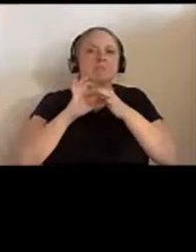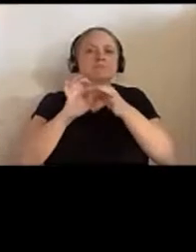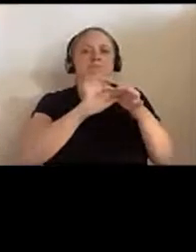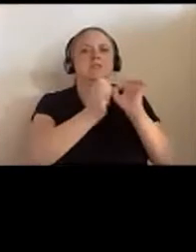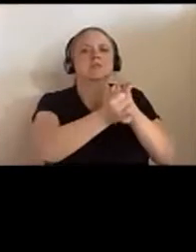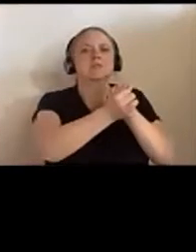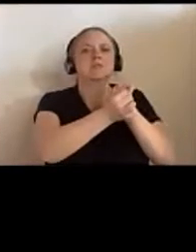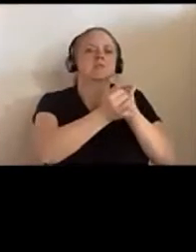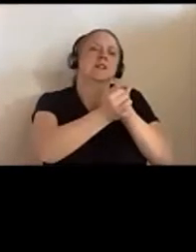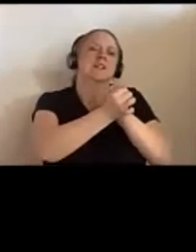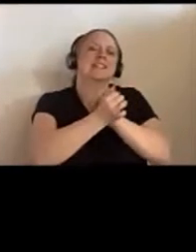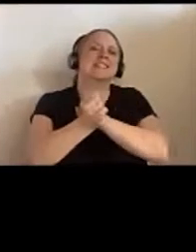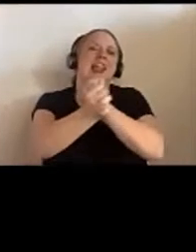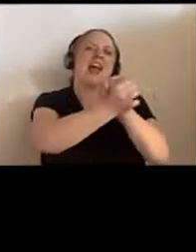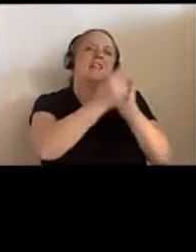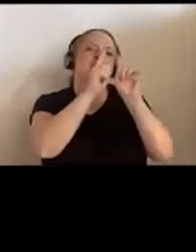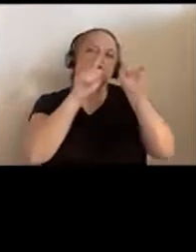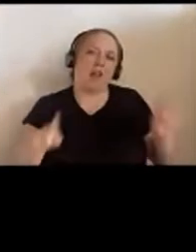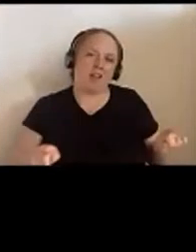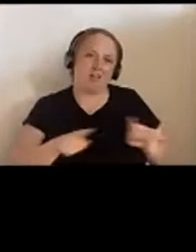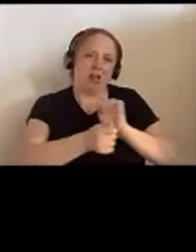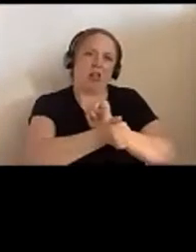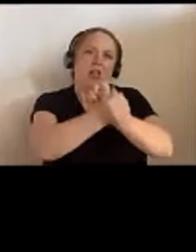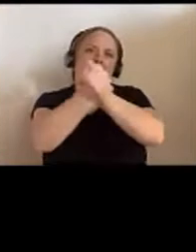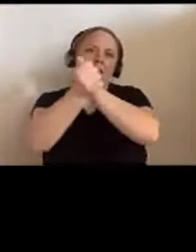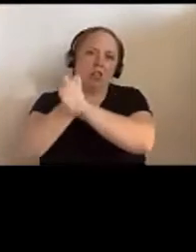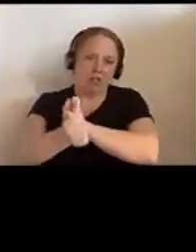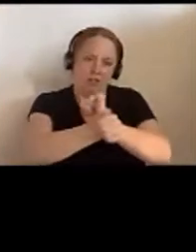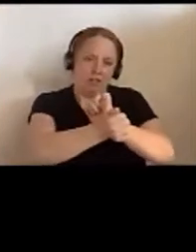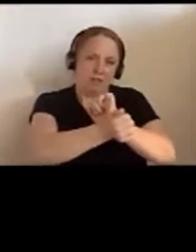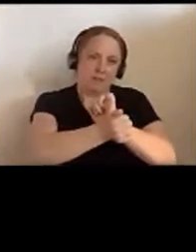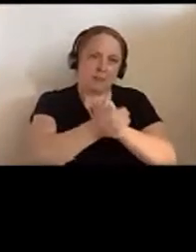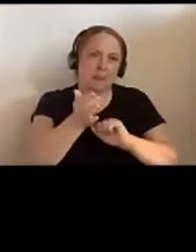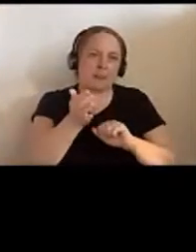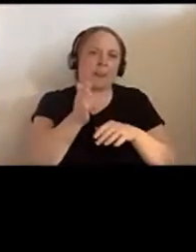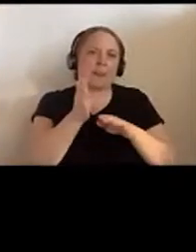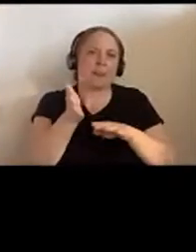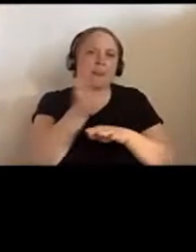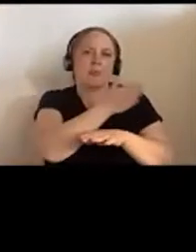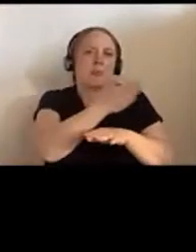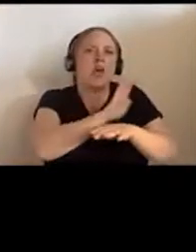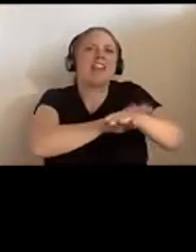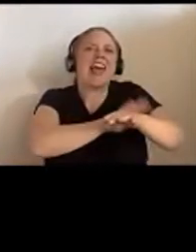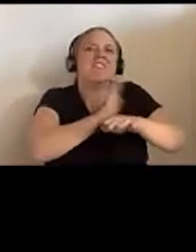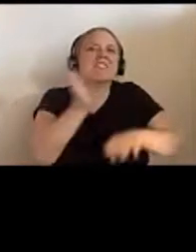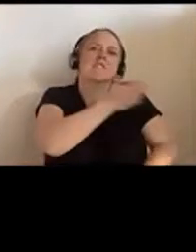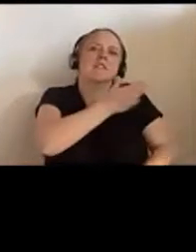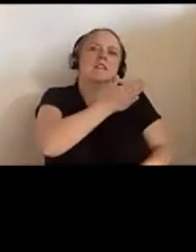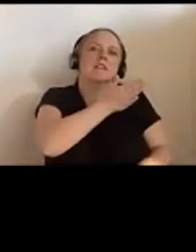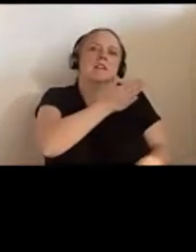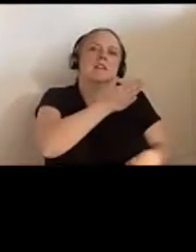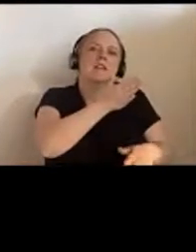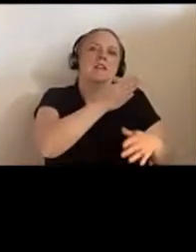So what we can see on screen at the moment, on the left of the screen, there's an